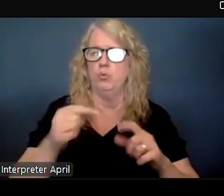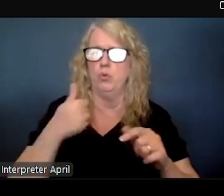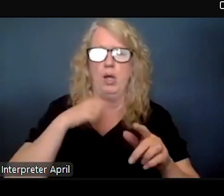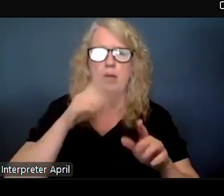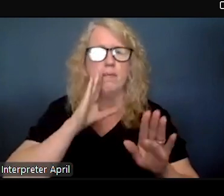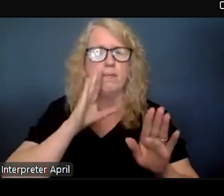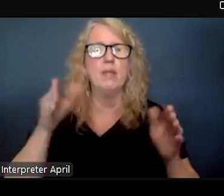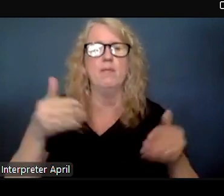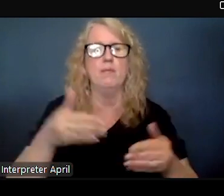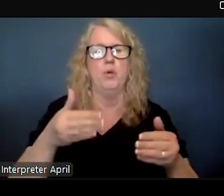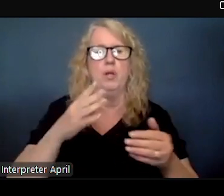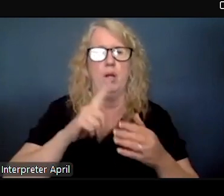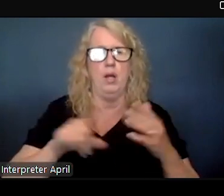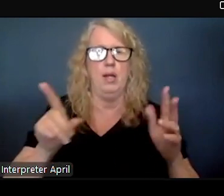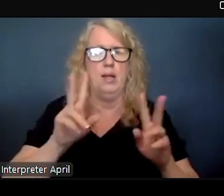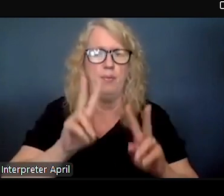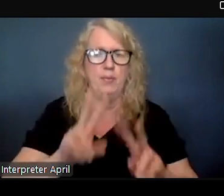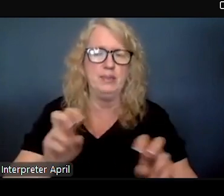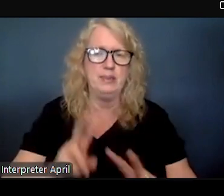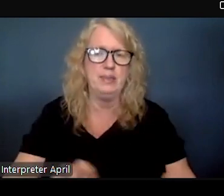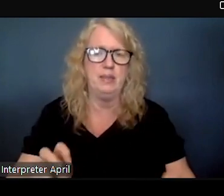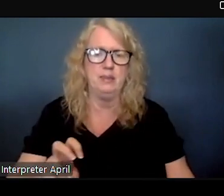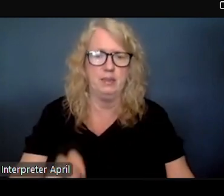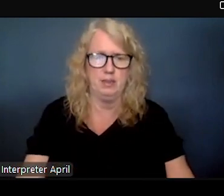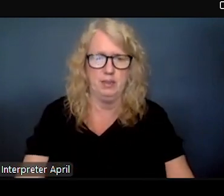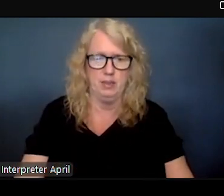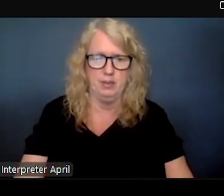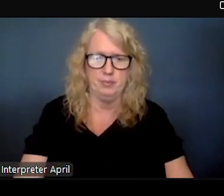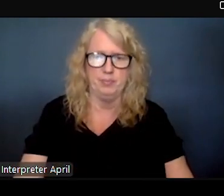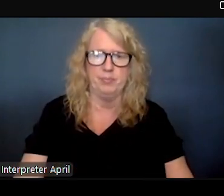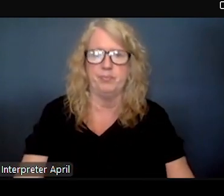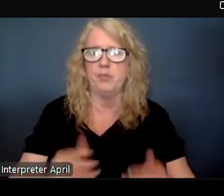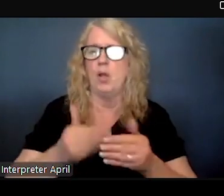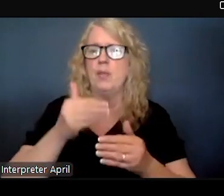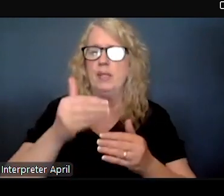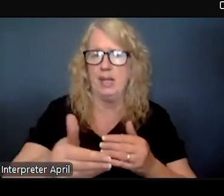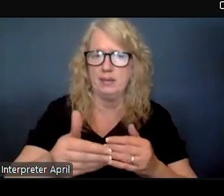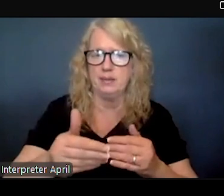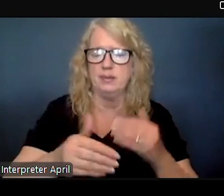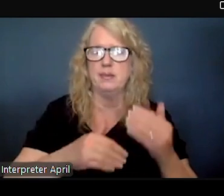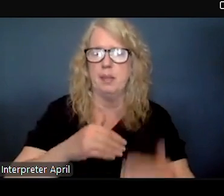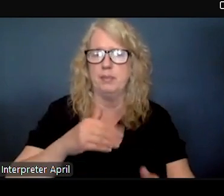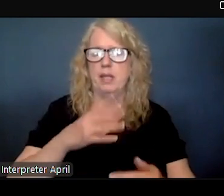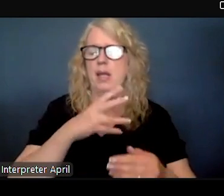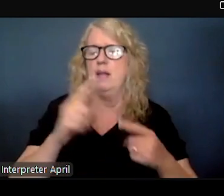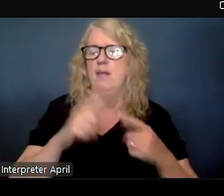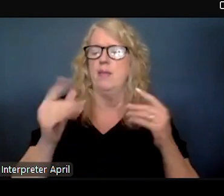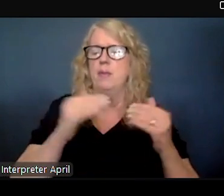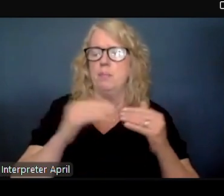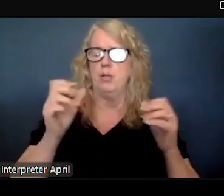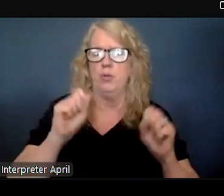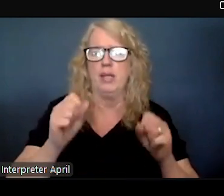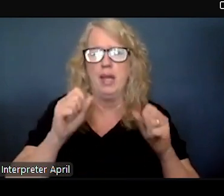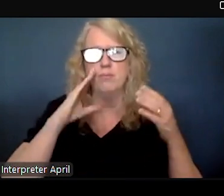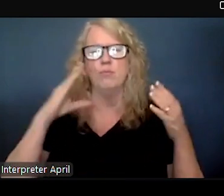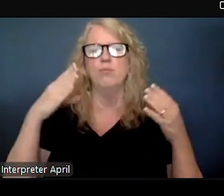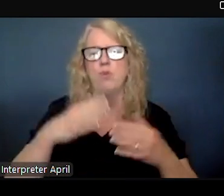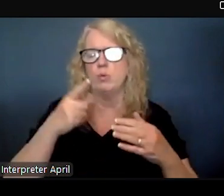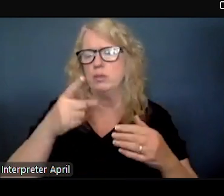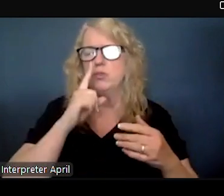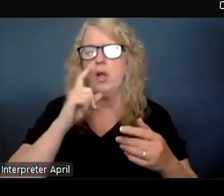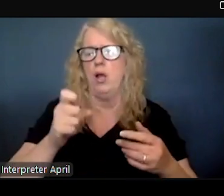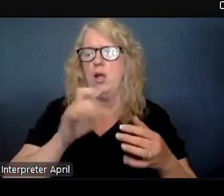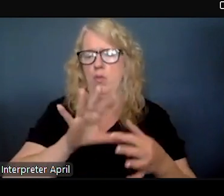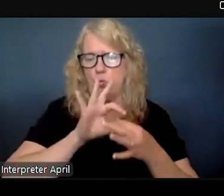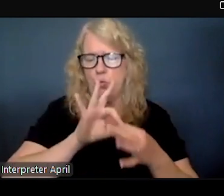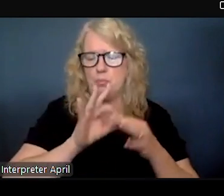focus on the assessing and all those next steps. And then the peer, it can really focus on the rapport building